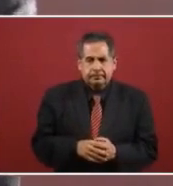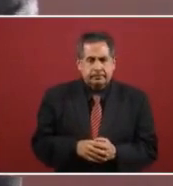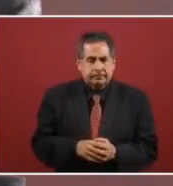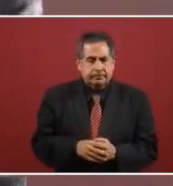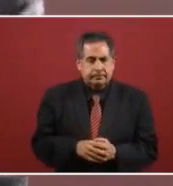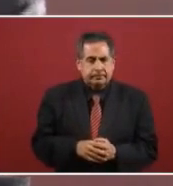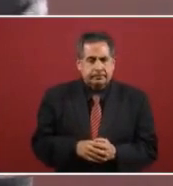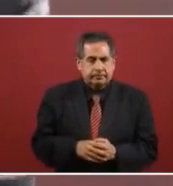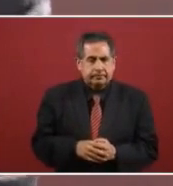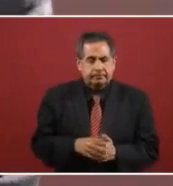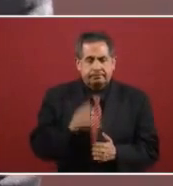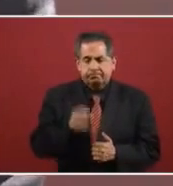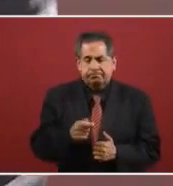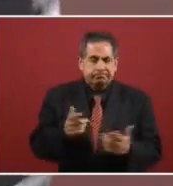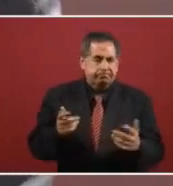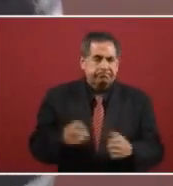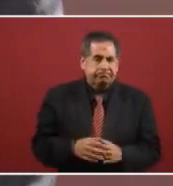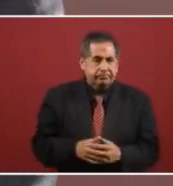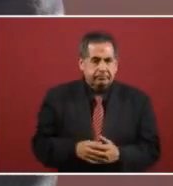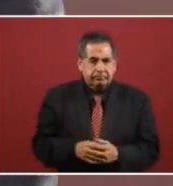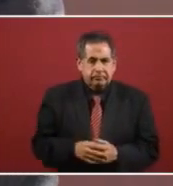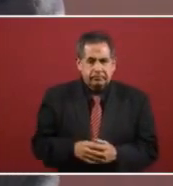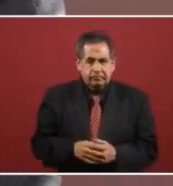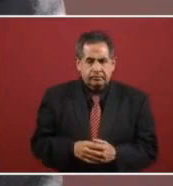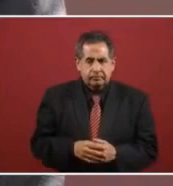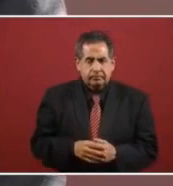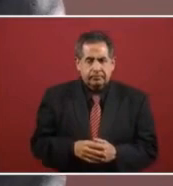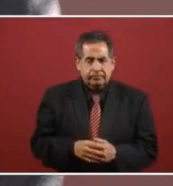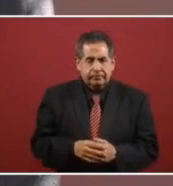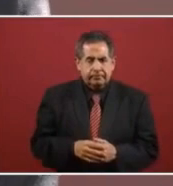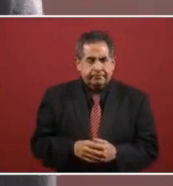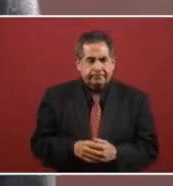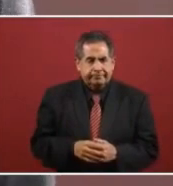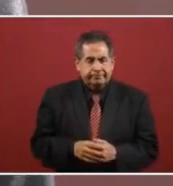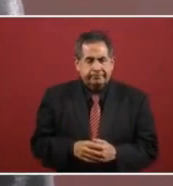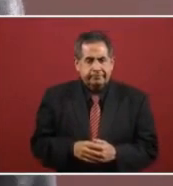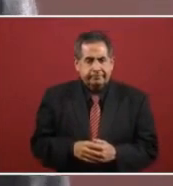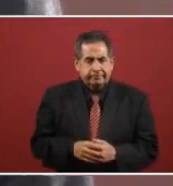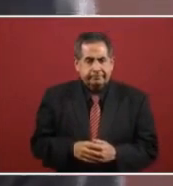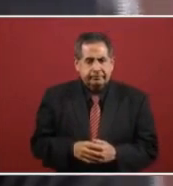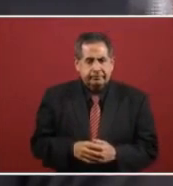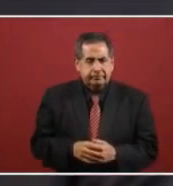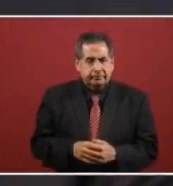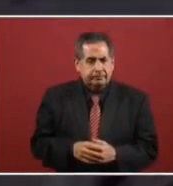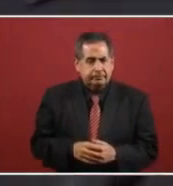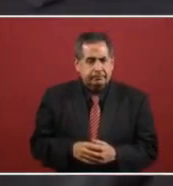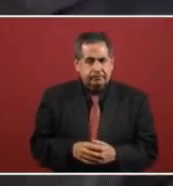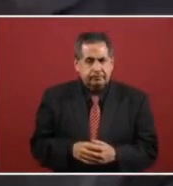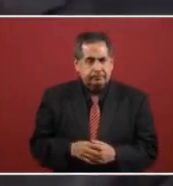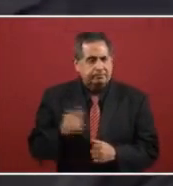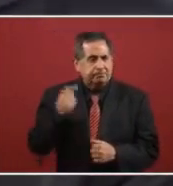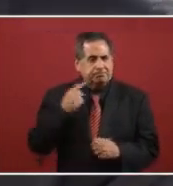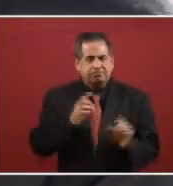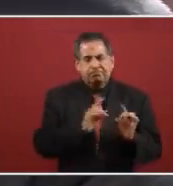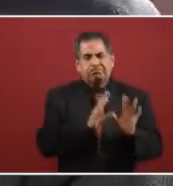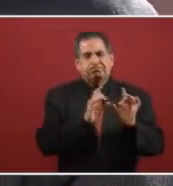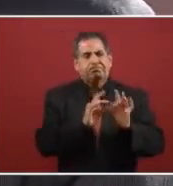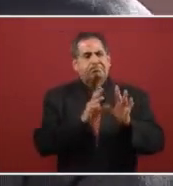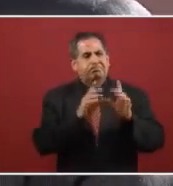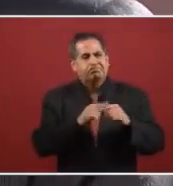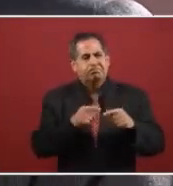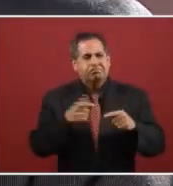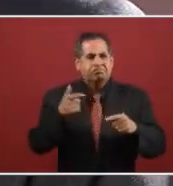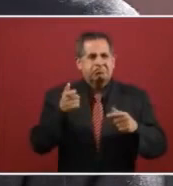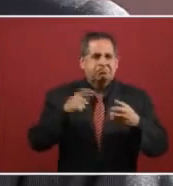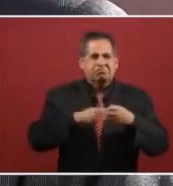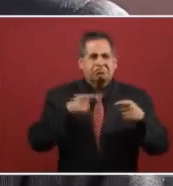se presenten that estos hechos these acts present themselves en los que pierden la vida, where mexicanos